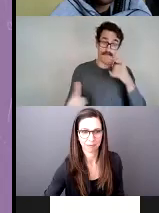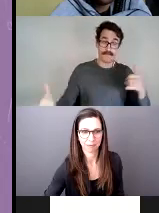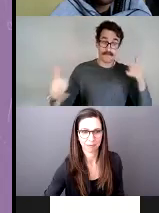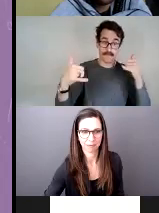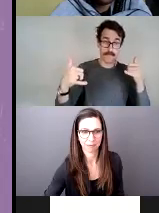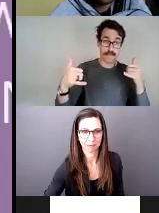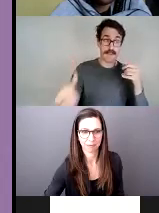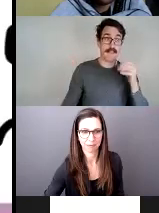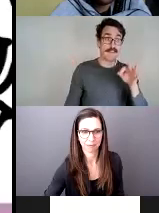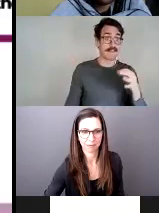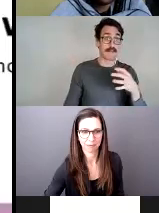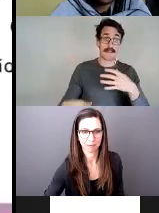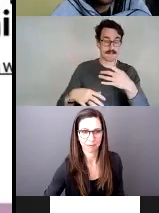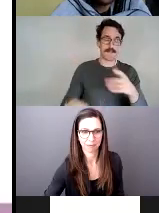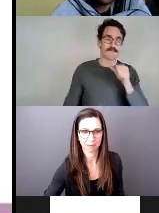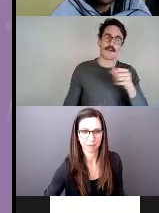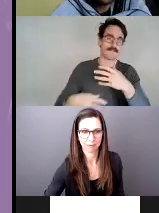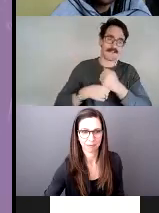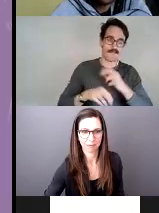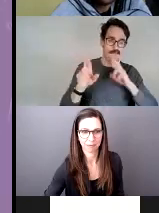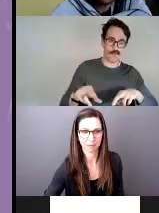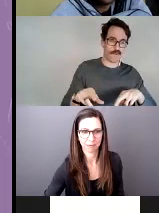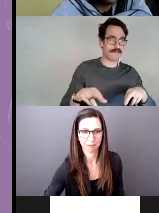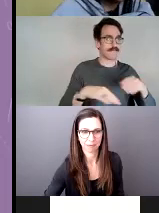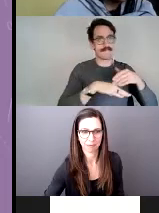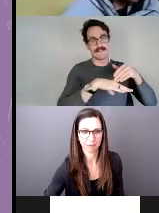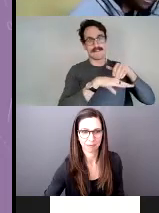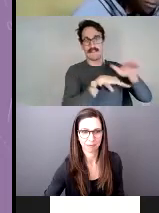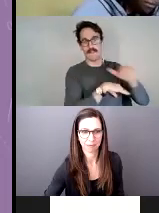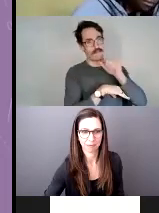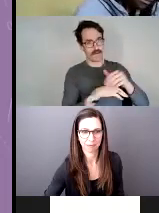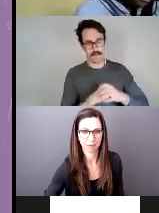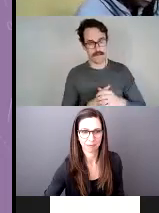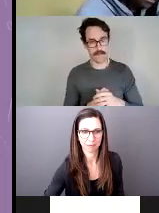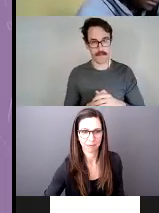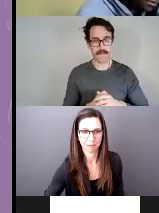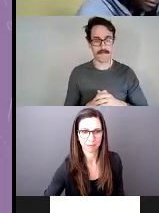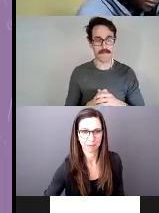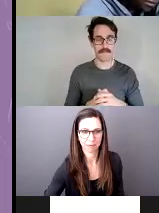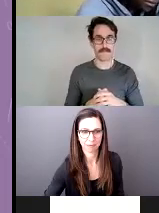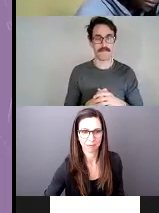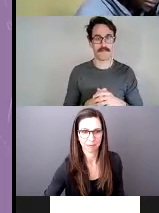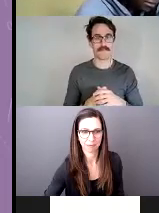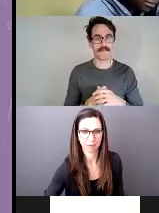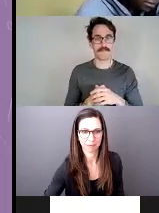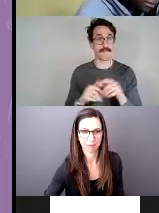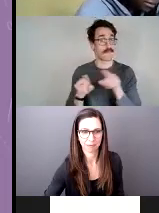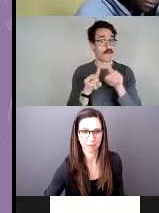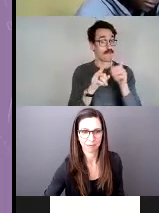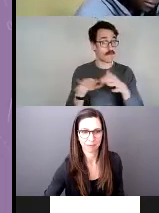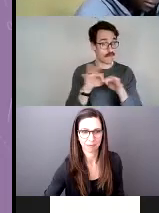of reports. So the other thing to note, as a result of